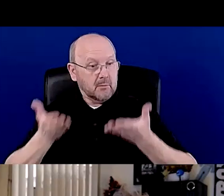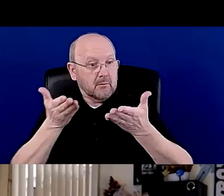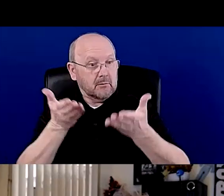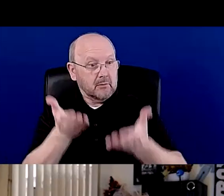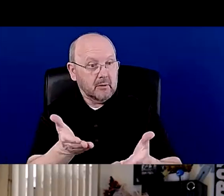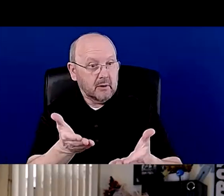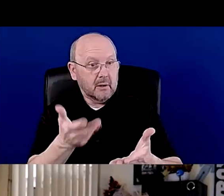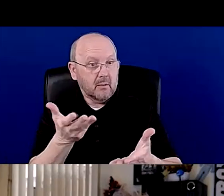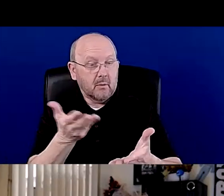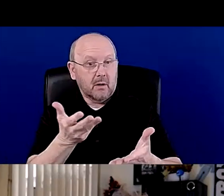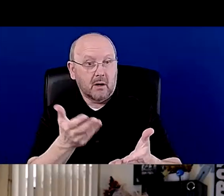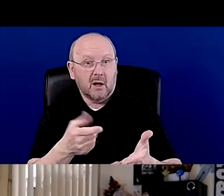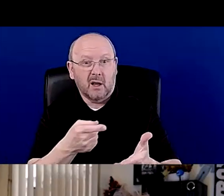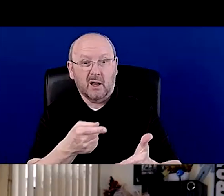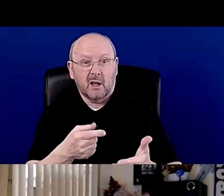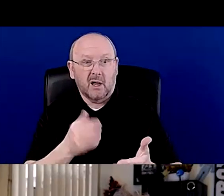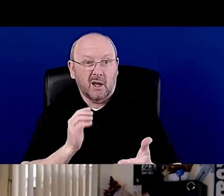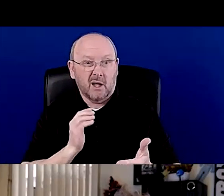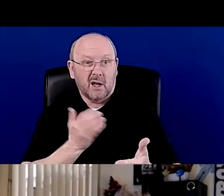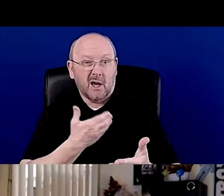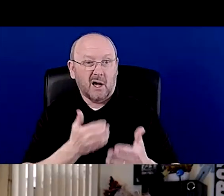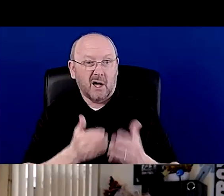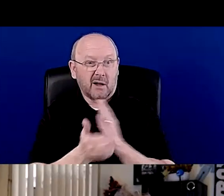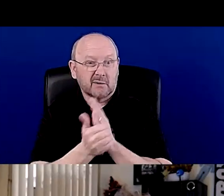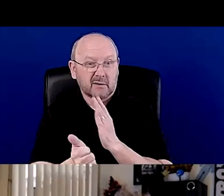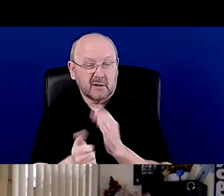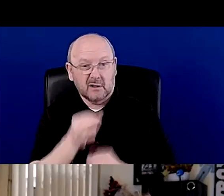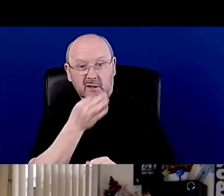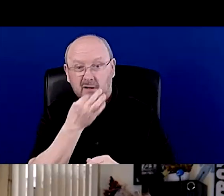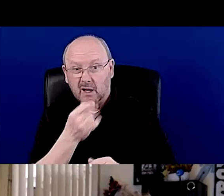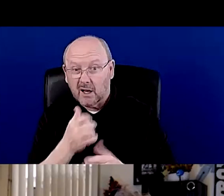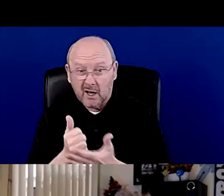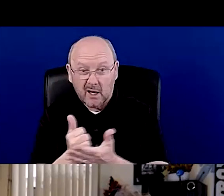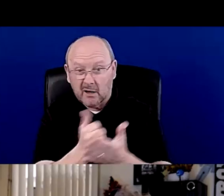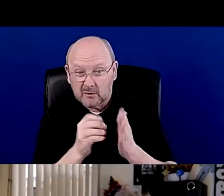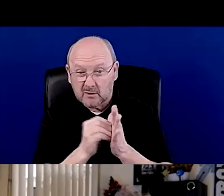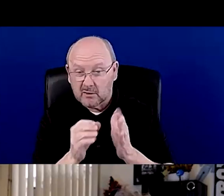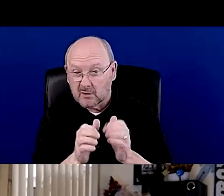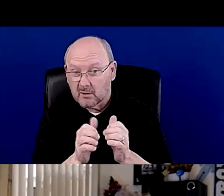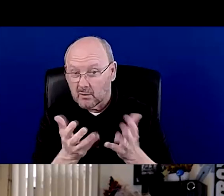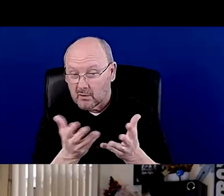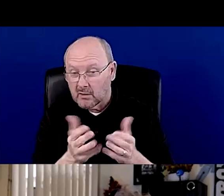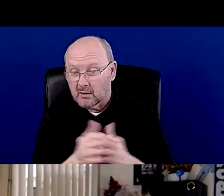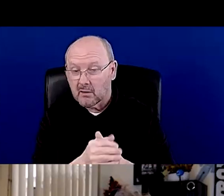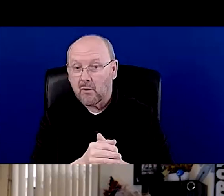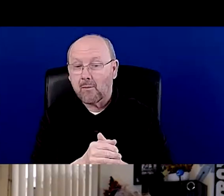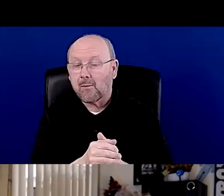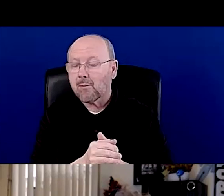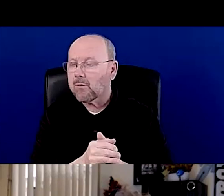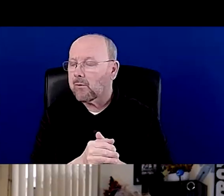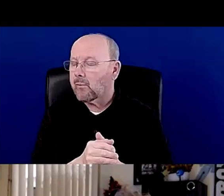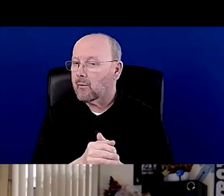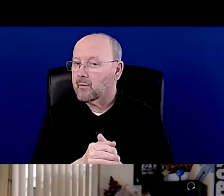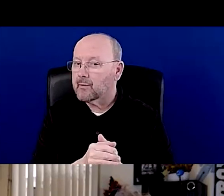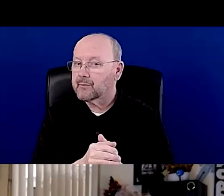students? Right, so We provide a value if they do what we ask. Yeah. They need that. That's. Keep your hand's been